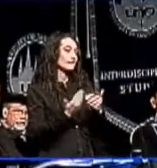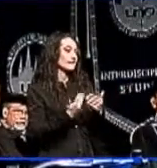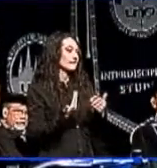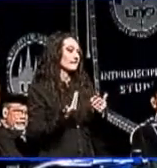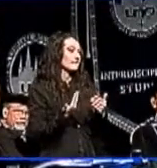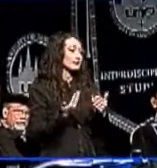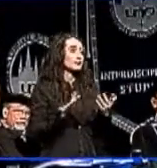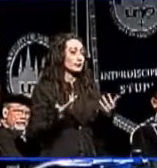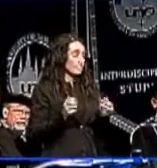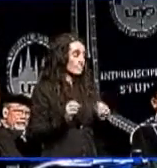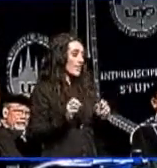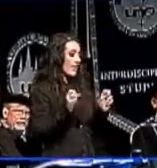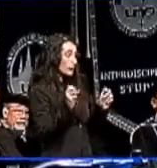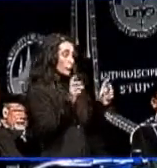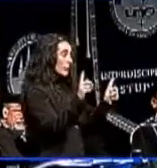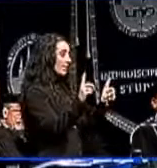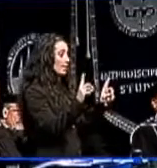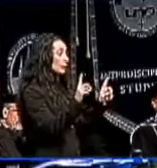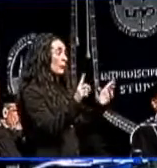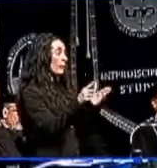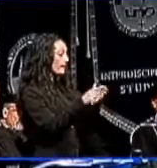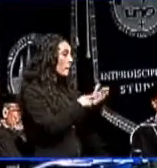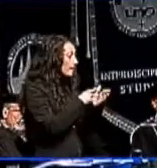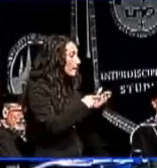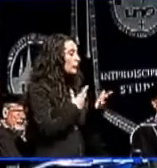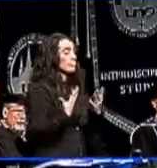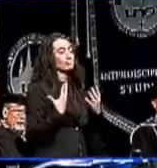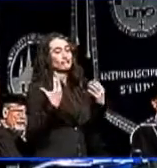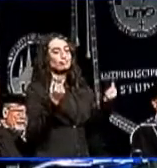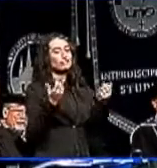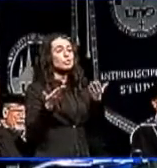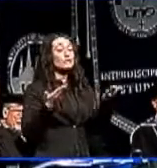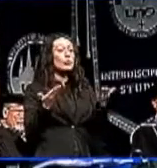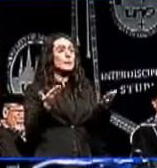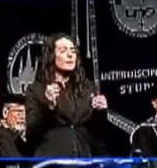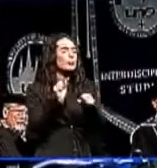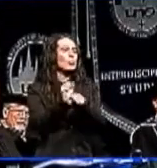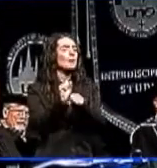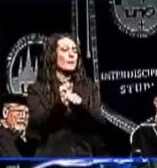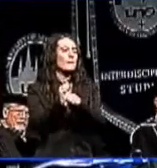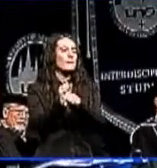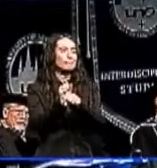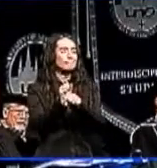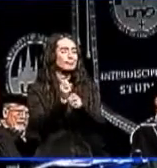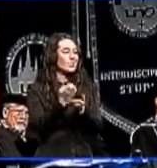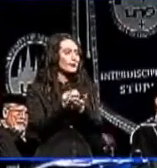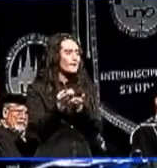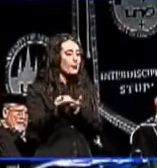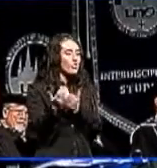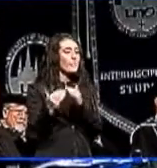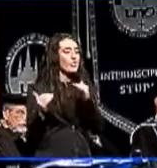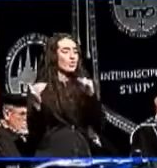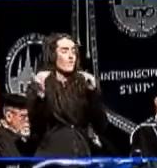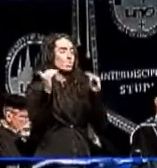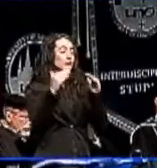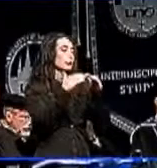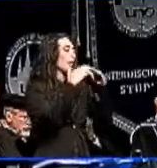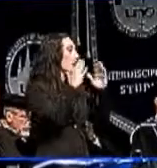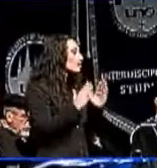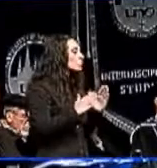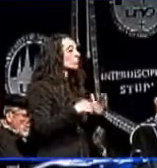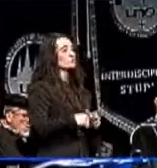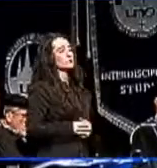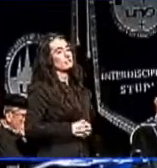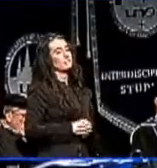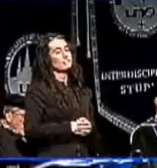for educational attainment, health services, employment, economic levels, housing,